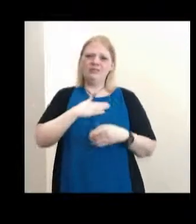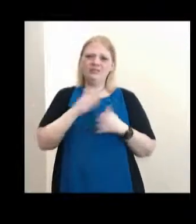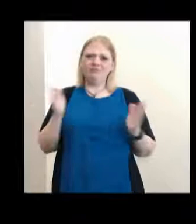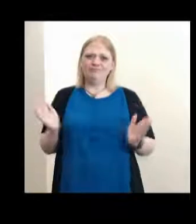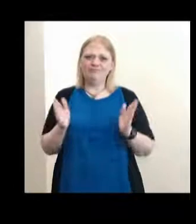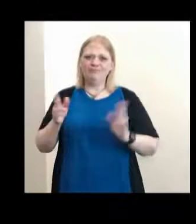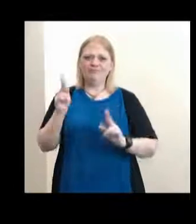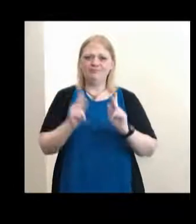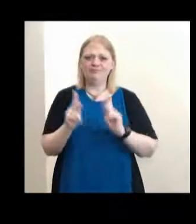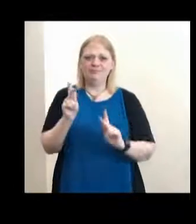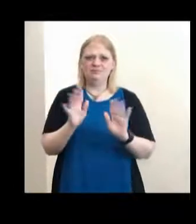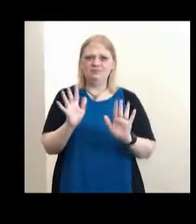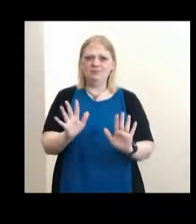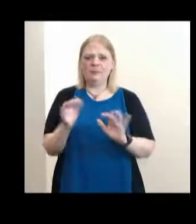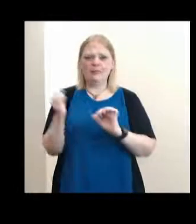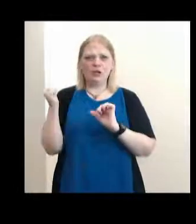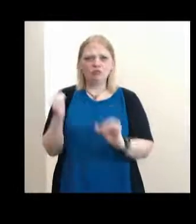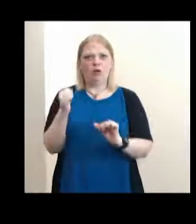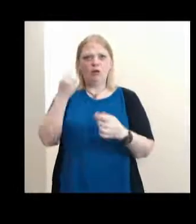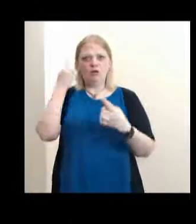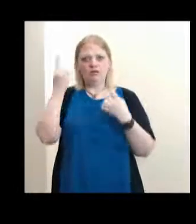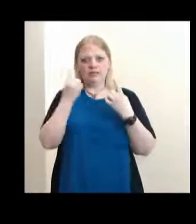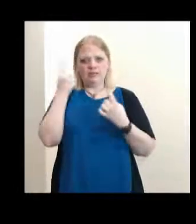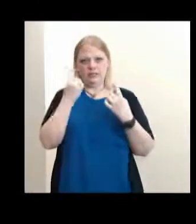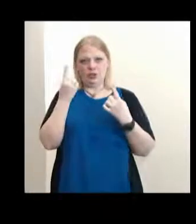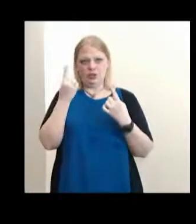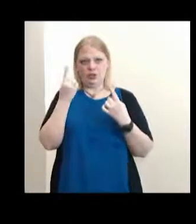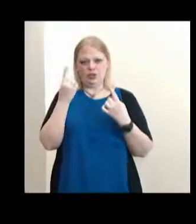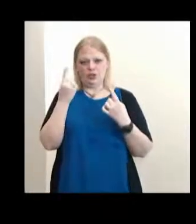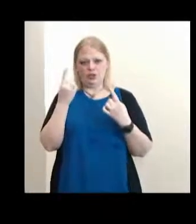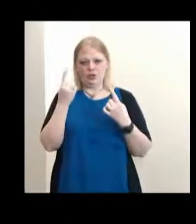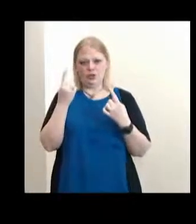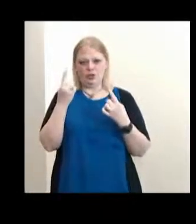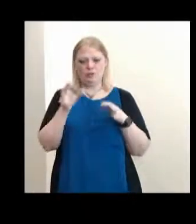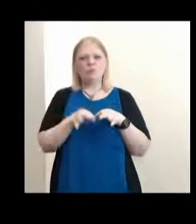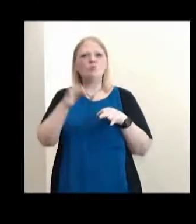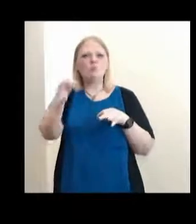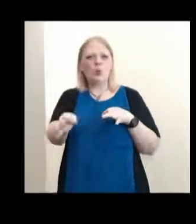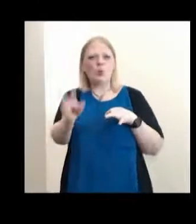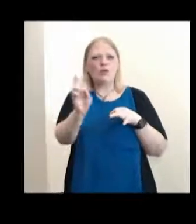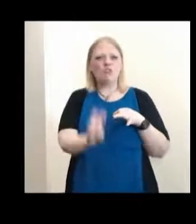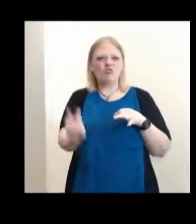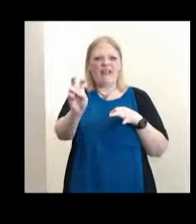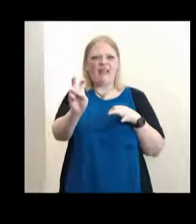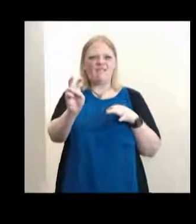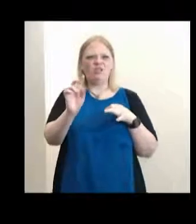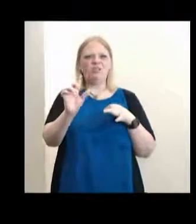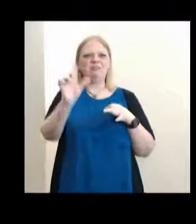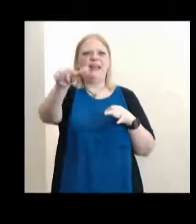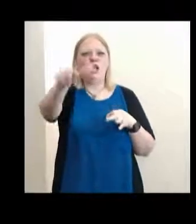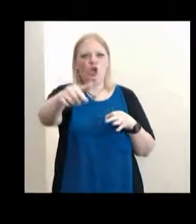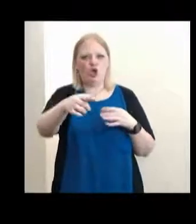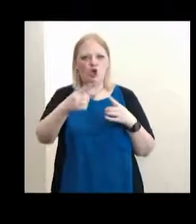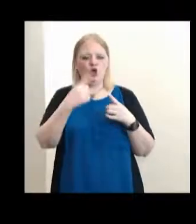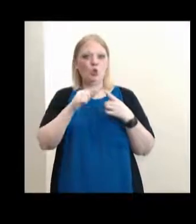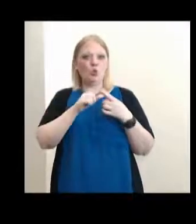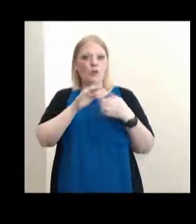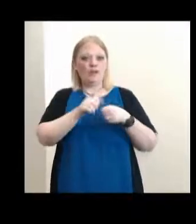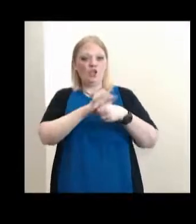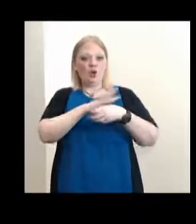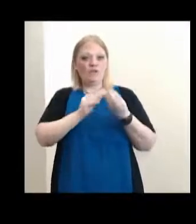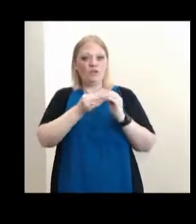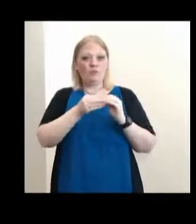encourage people to please strongly consider postponing your travel to a later date when our COVID numbers are